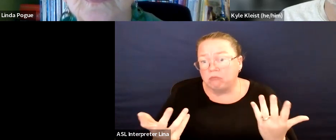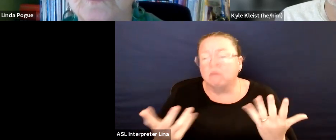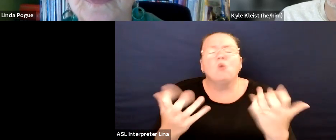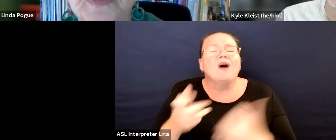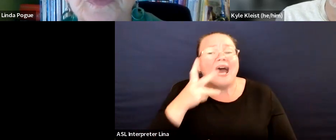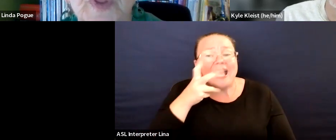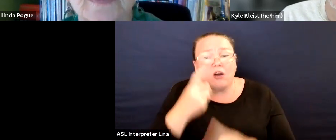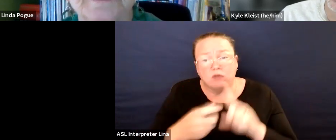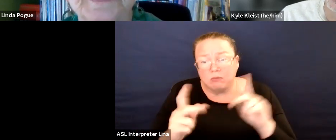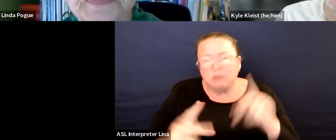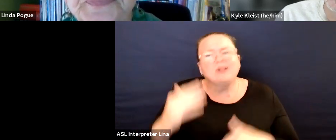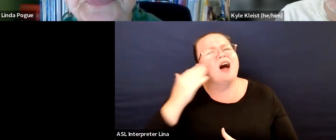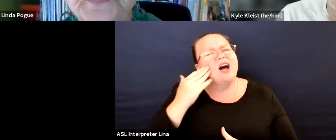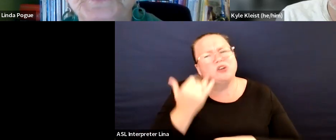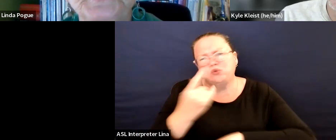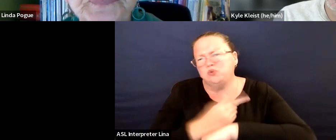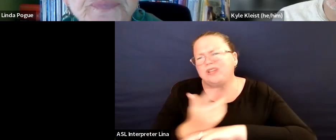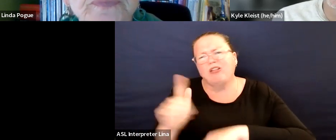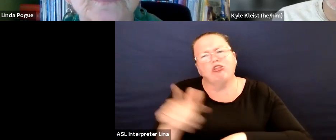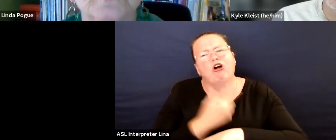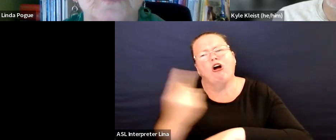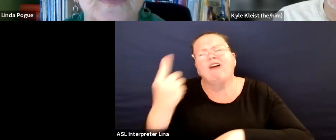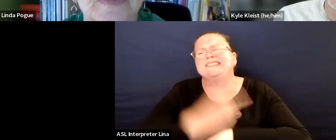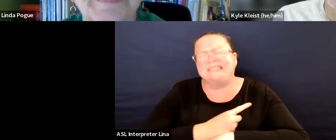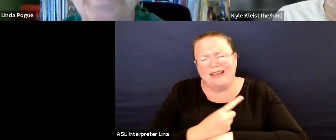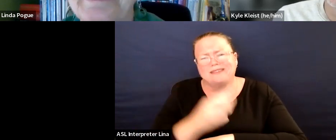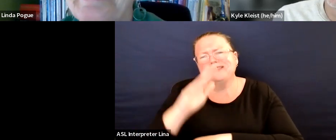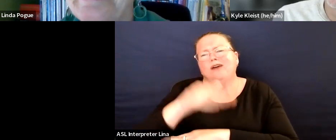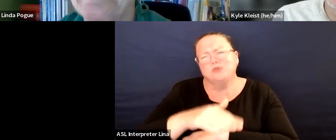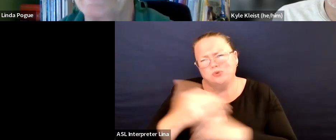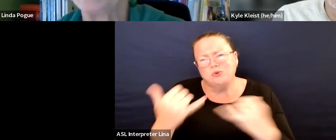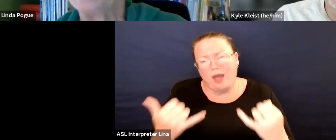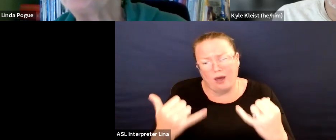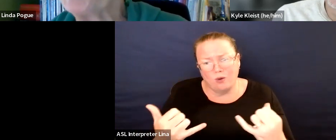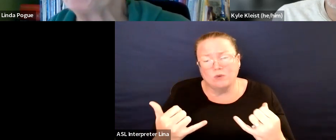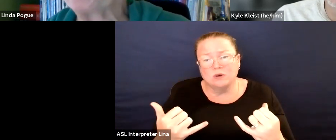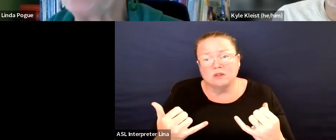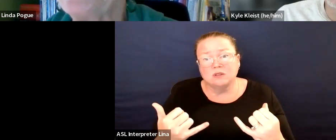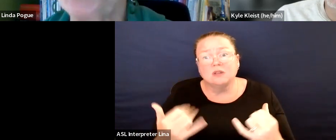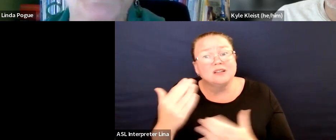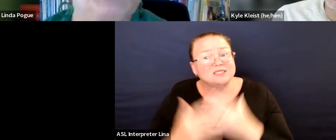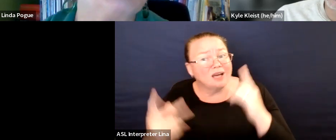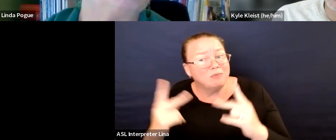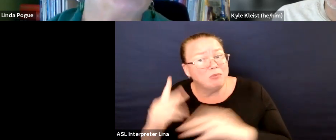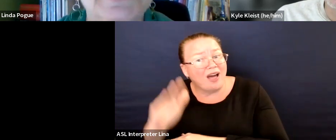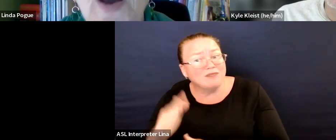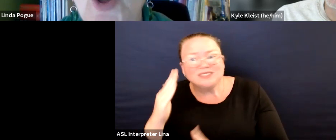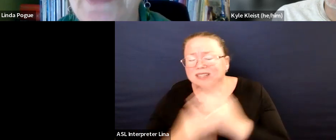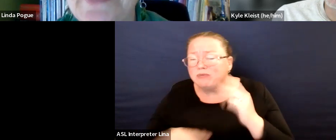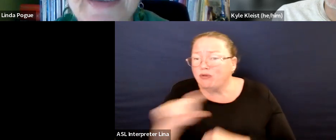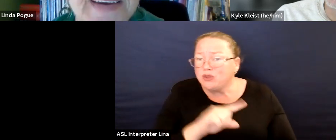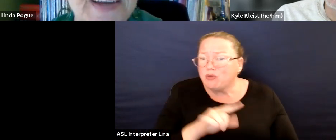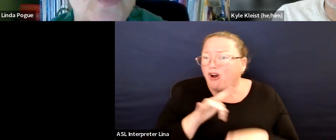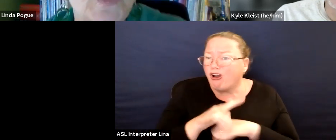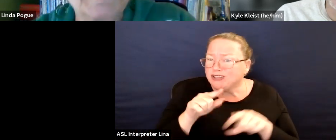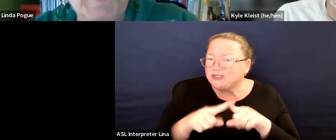hear from people. I know it's been a long day and a late afternoon. For some people, it's late afternoon. For some of you, it's quite early